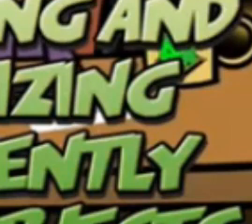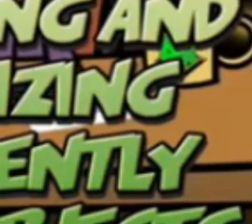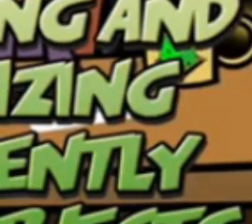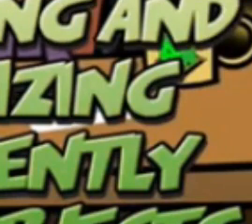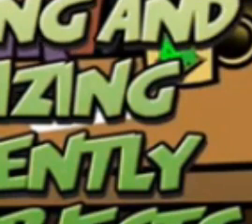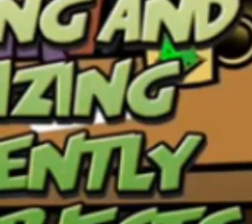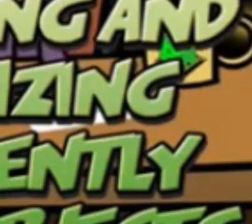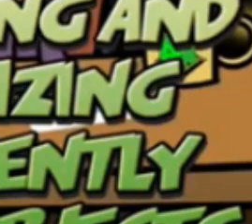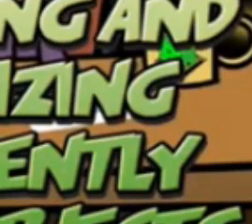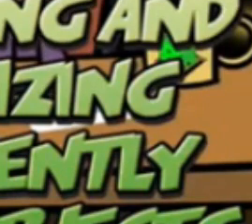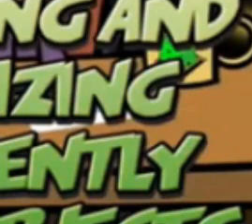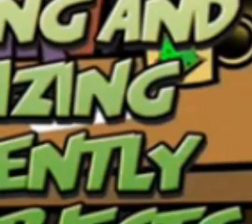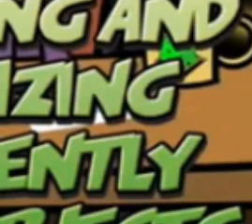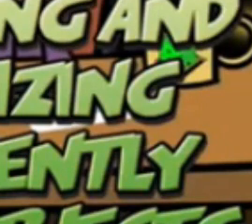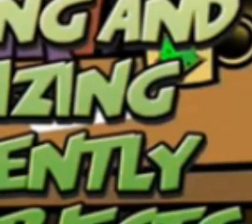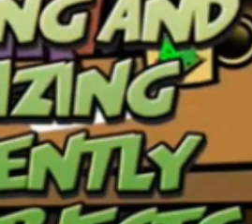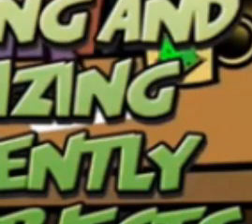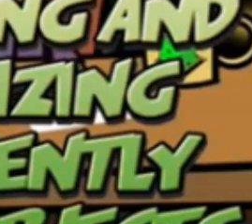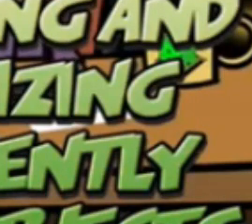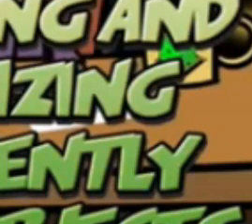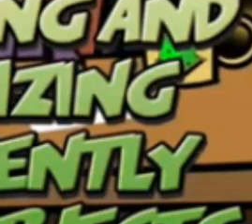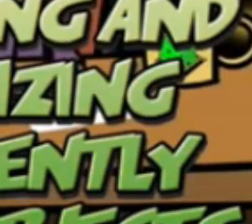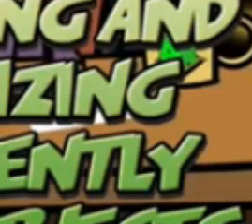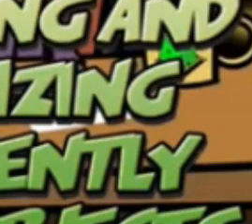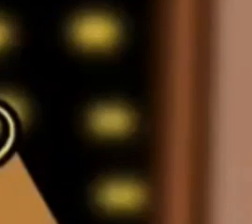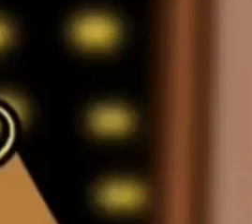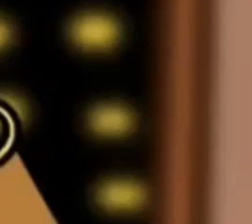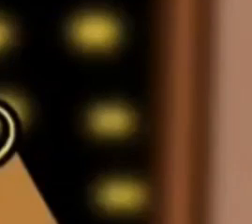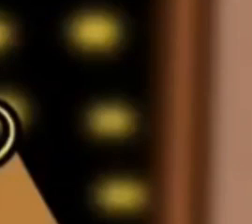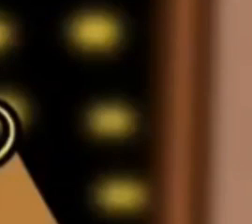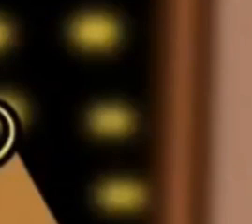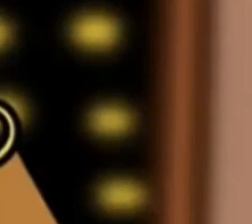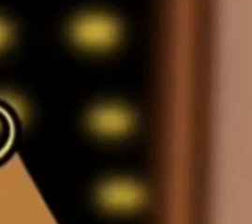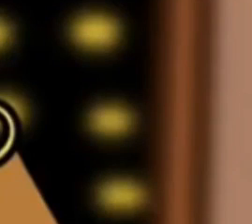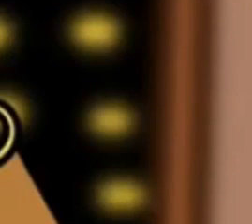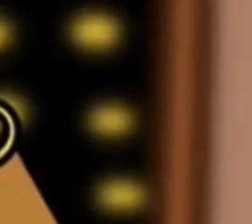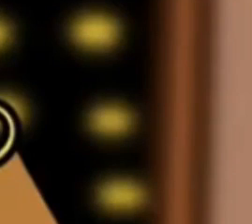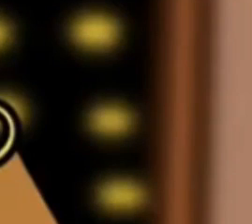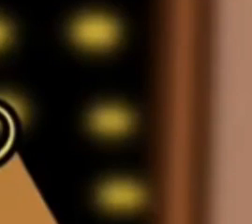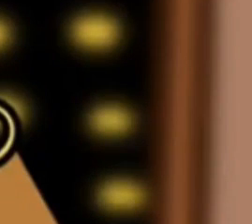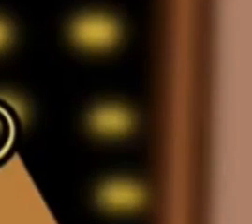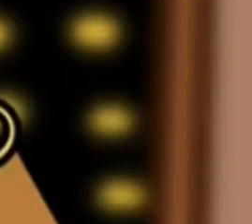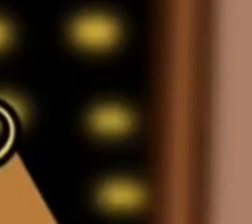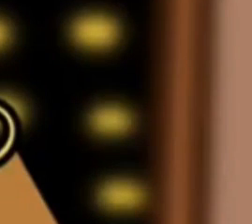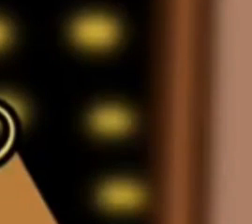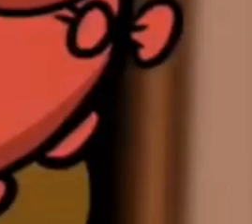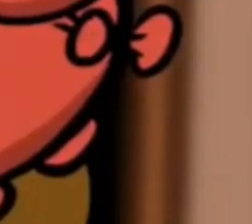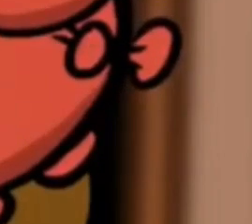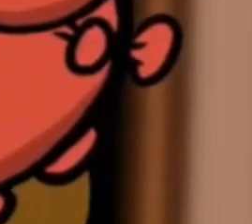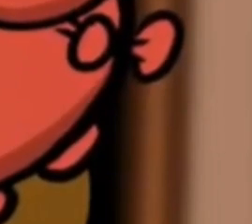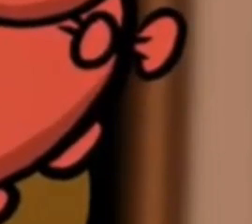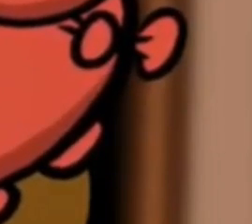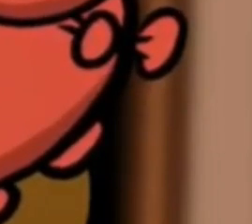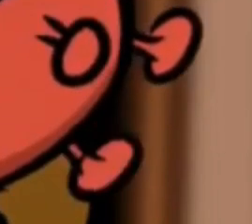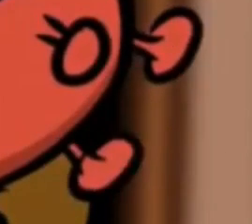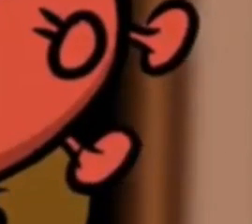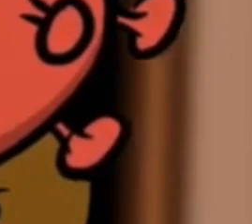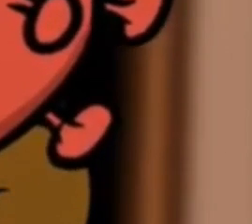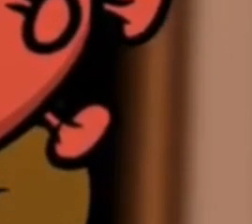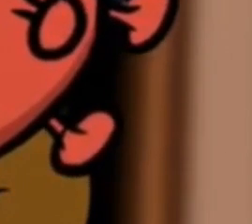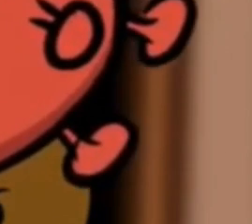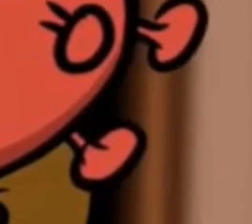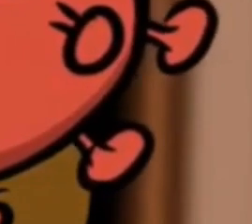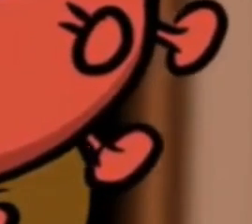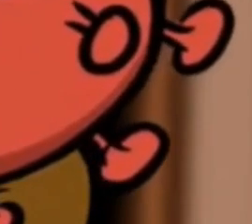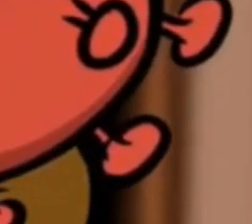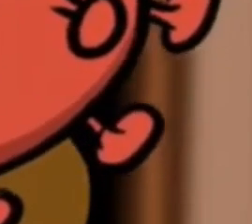271 confirmed negative, and 7 results pending. 6 confirmed cases have